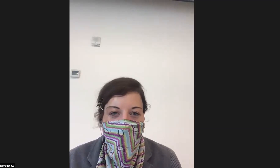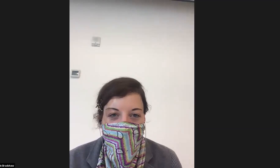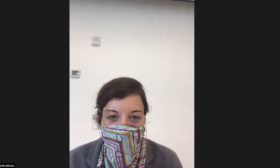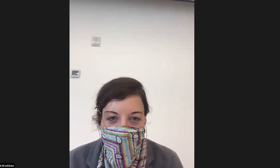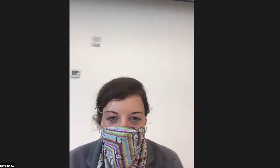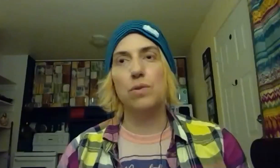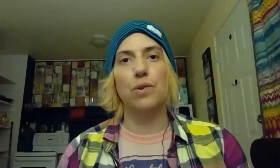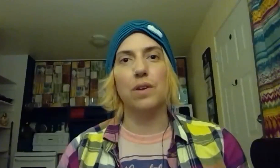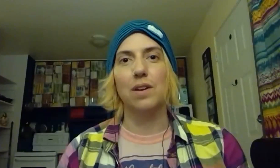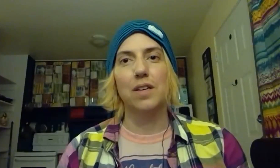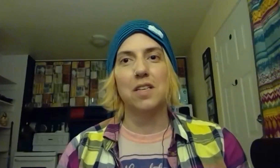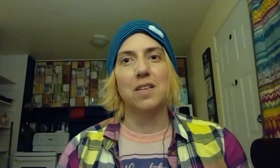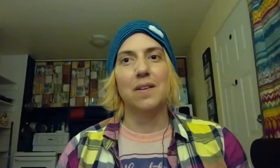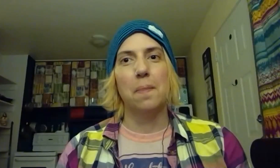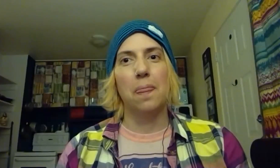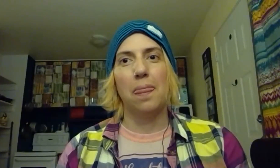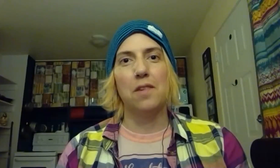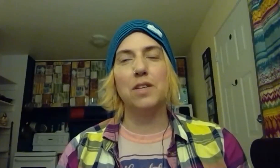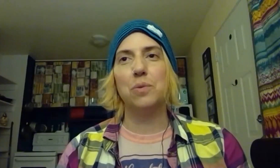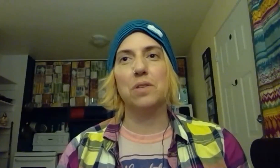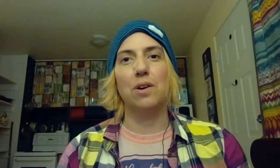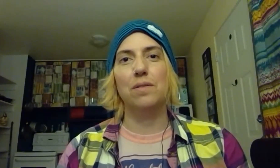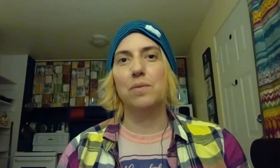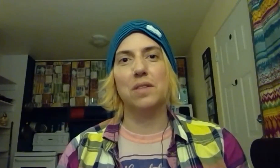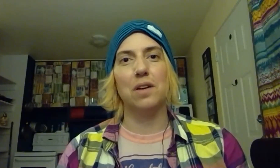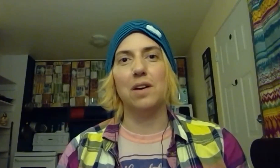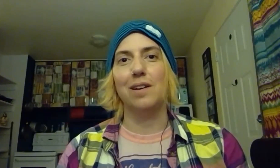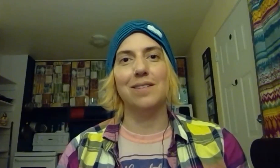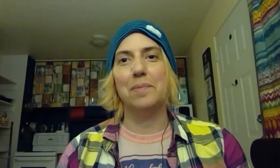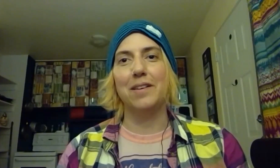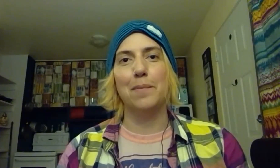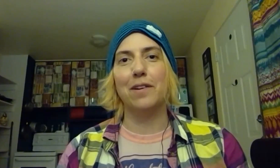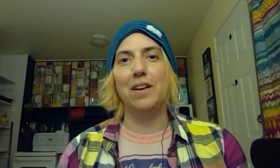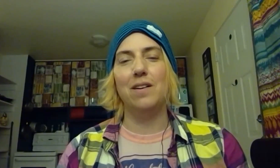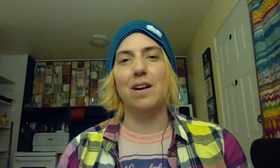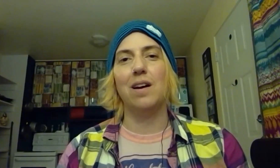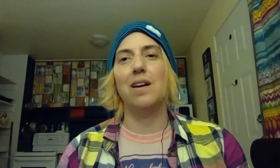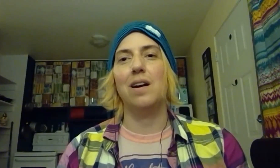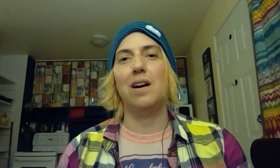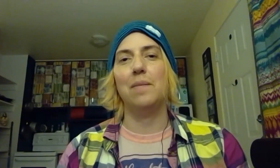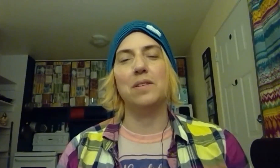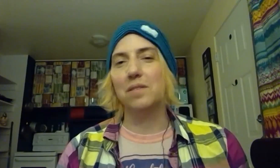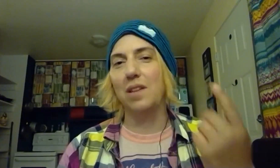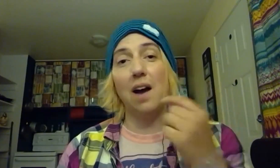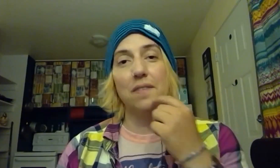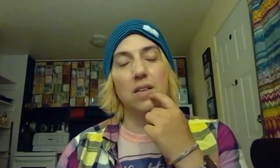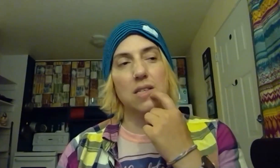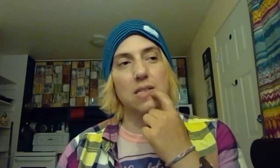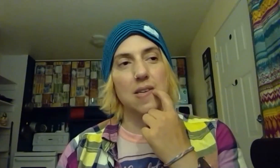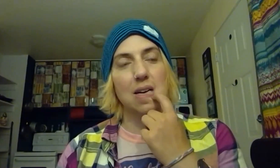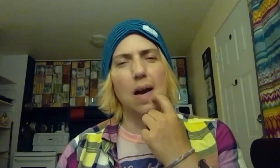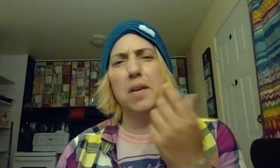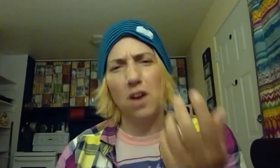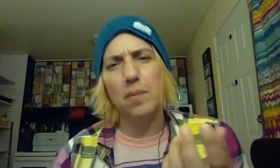every day. Oh, totally. More and more people, especially with the pandemic right now. I've been laughing